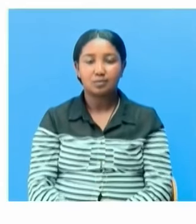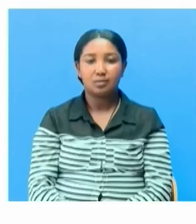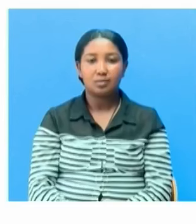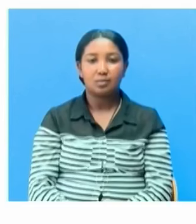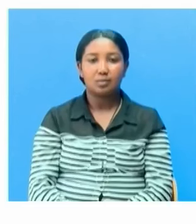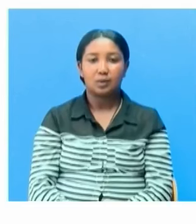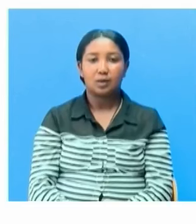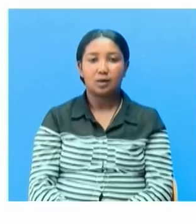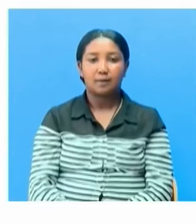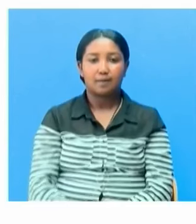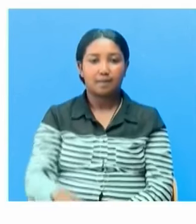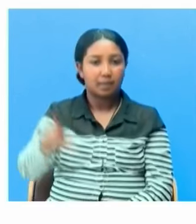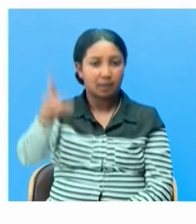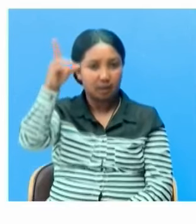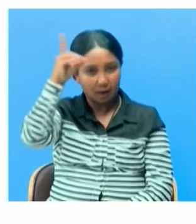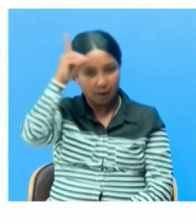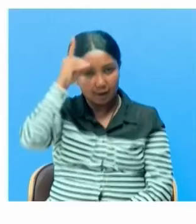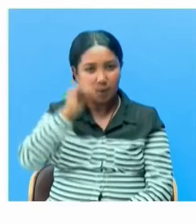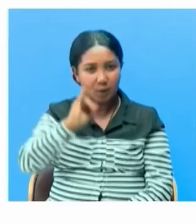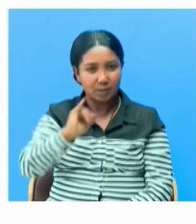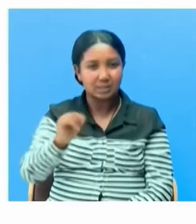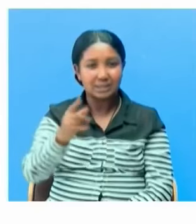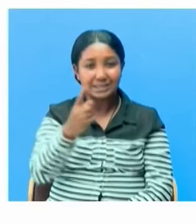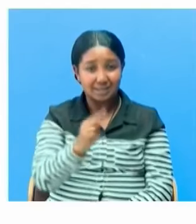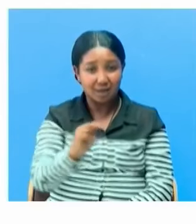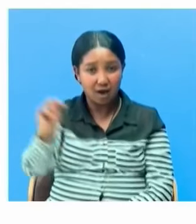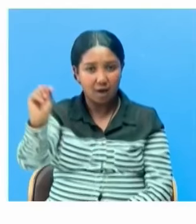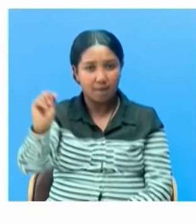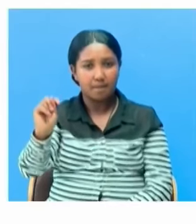Delemo is the